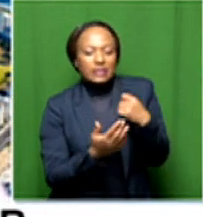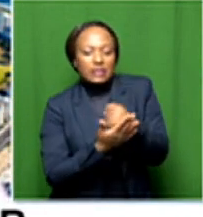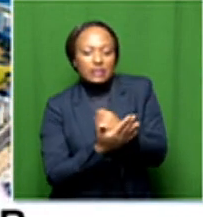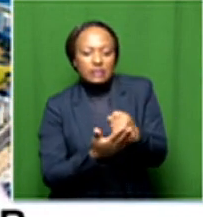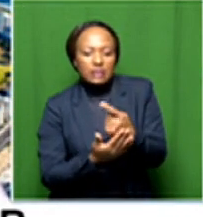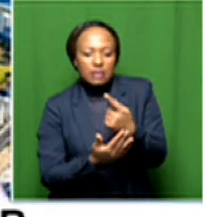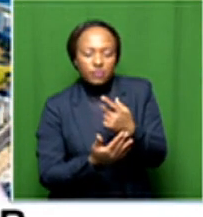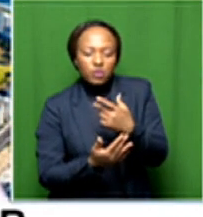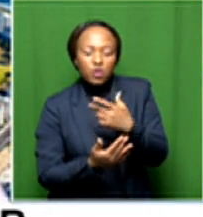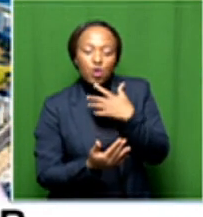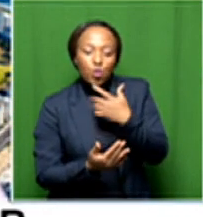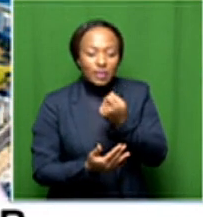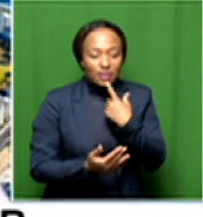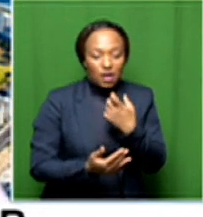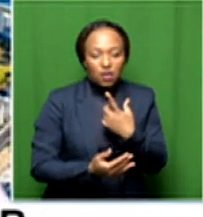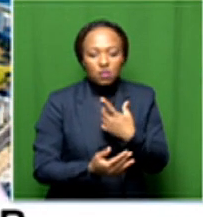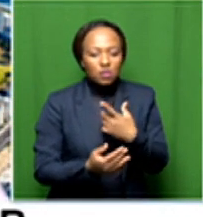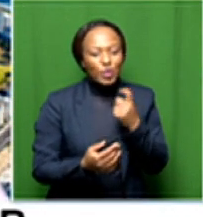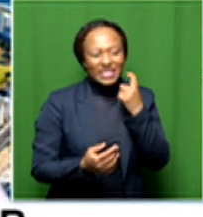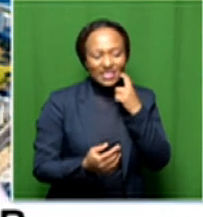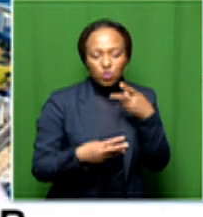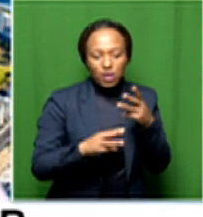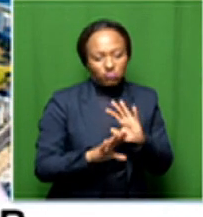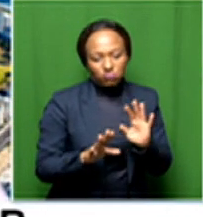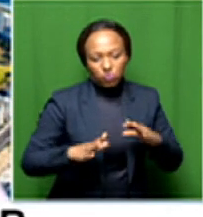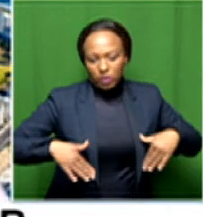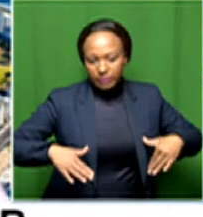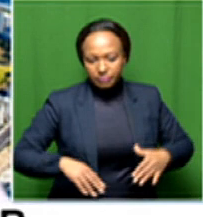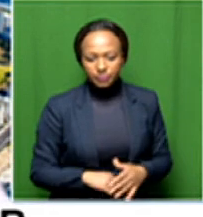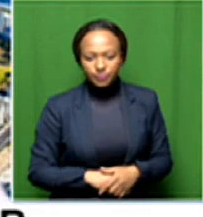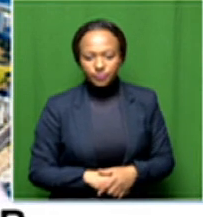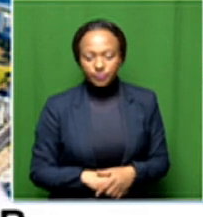really get the drug here very easily yet.